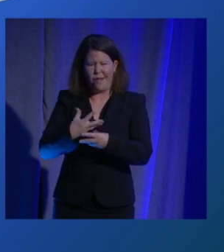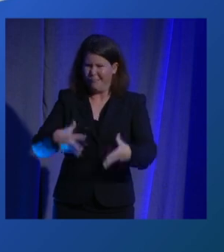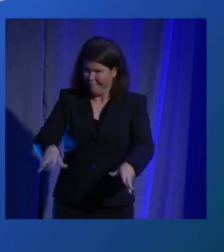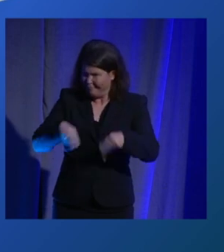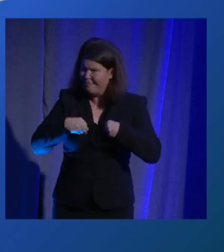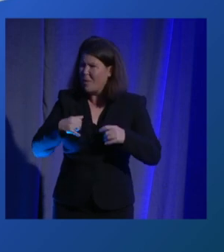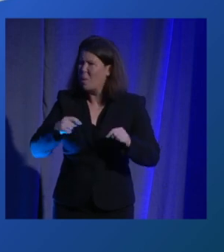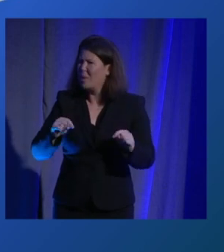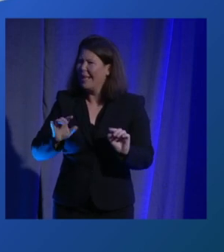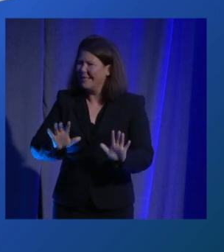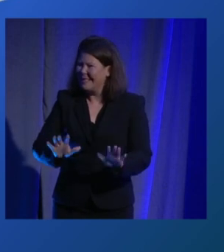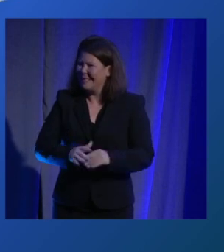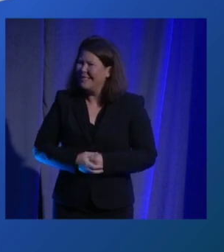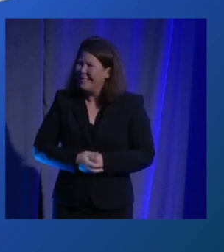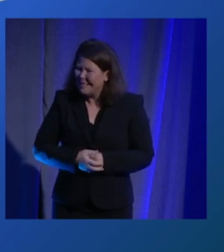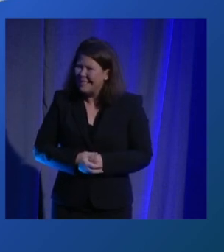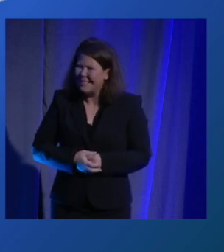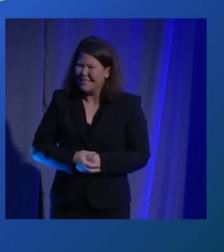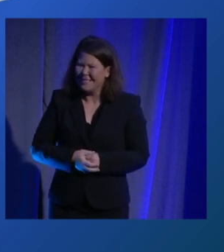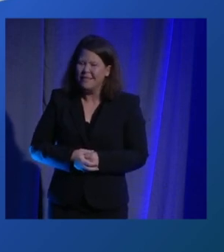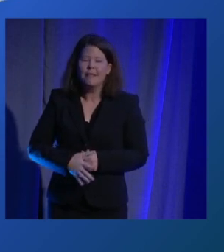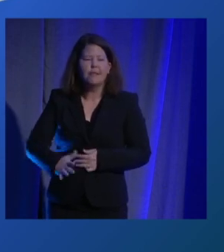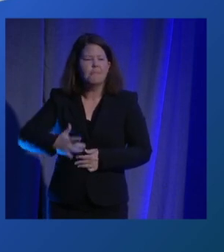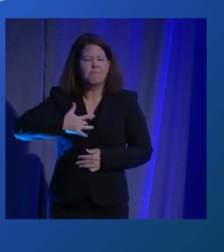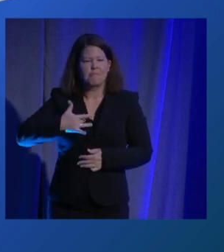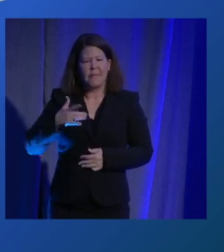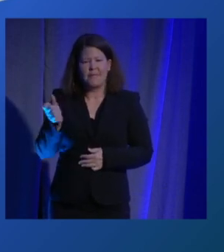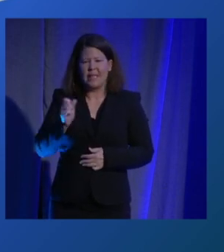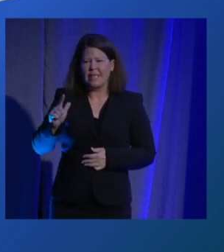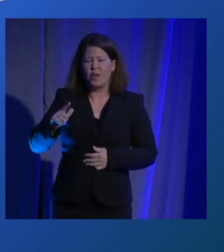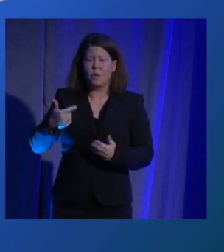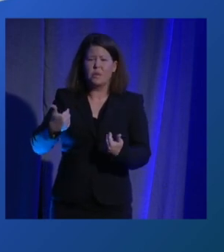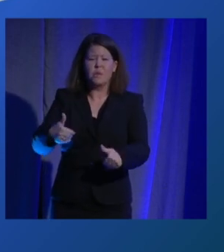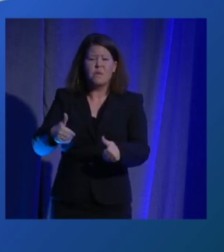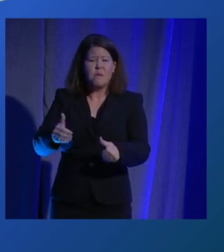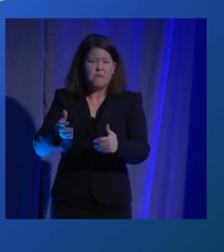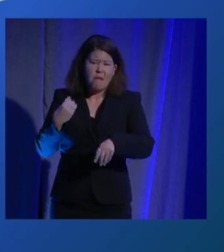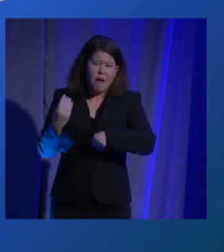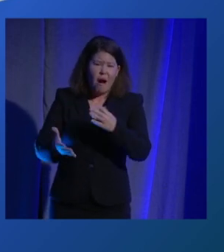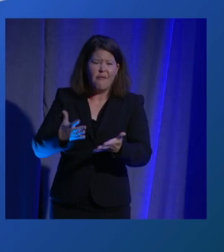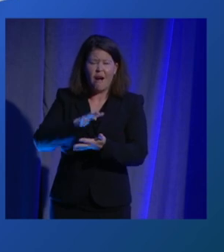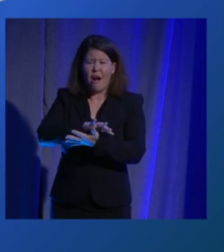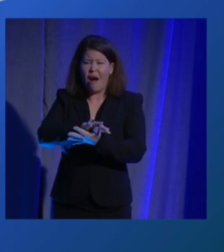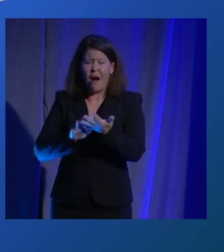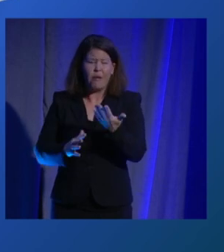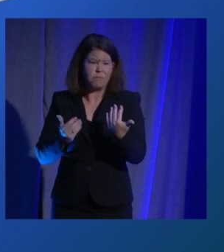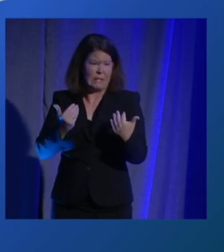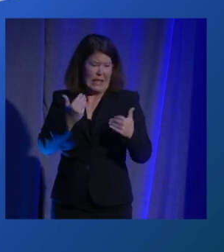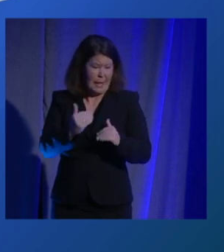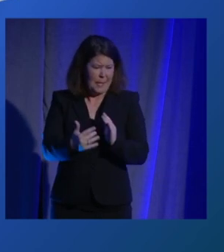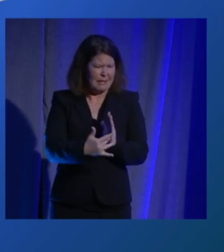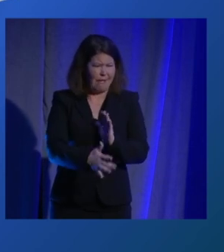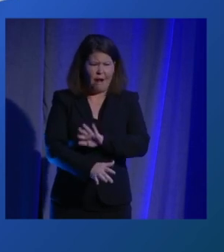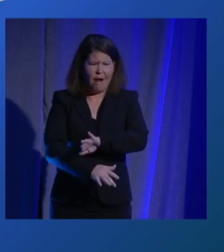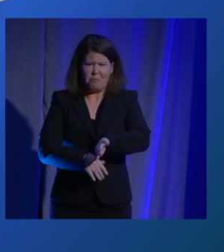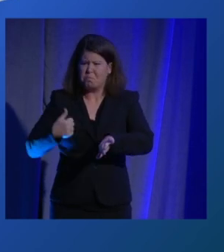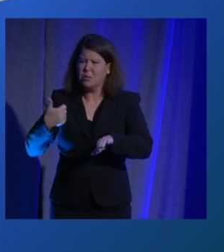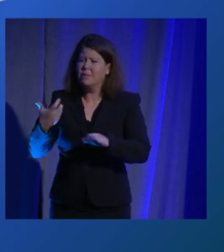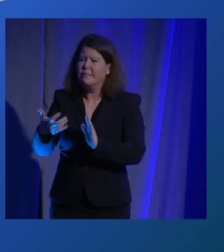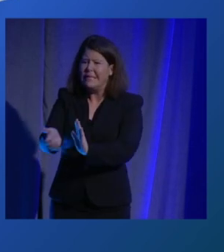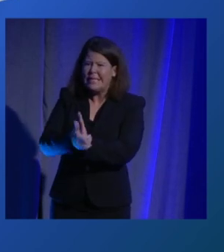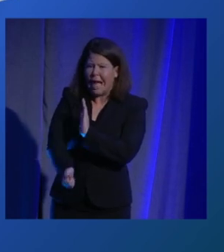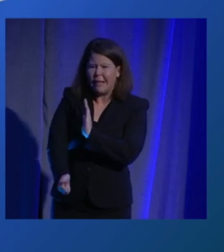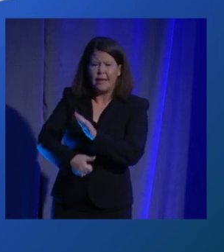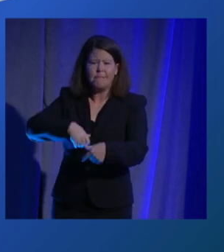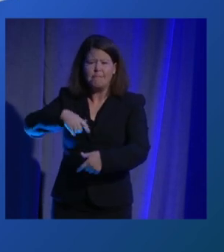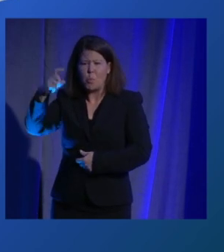St Louis has more to offer than just its technology it really has to offer its talent and its